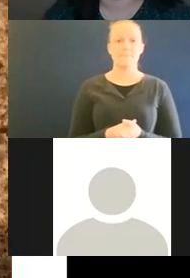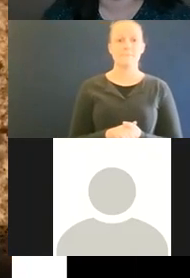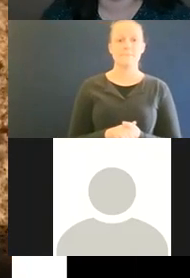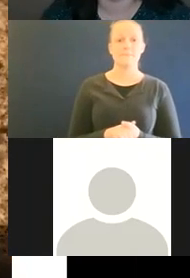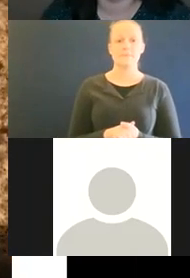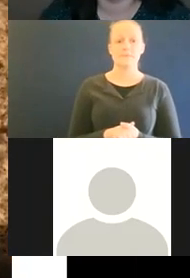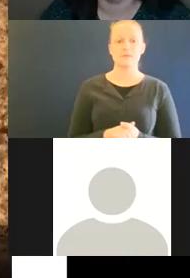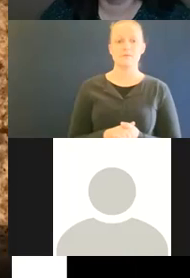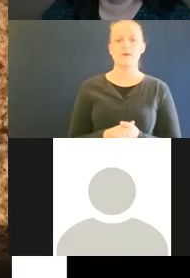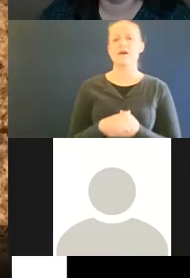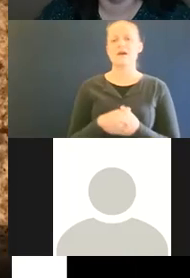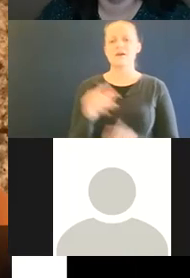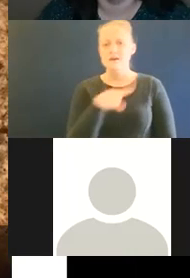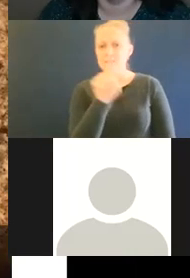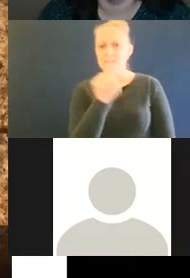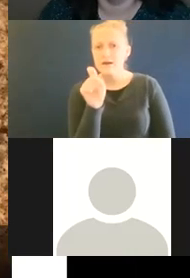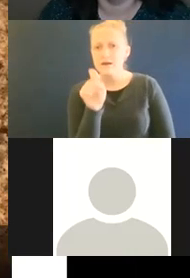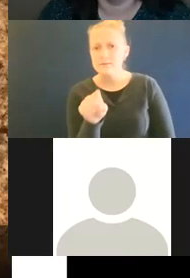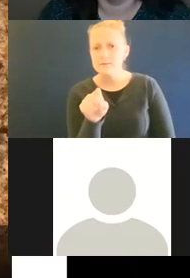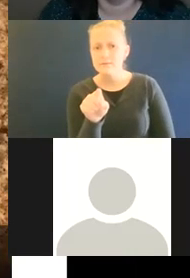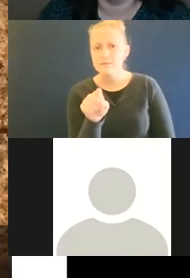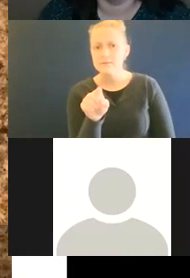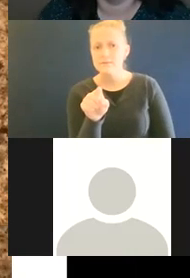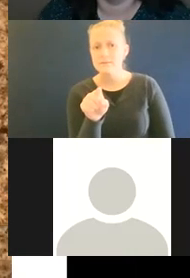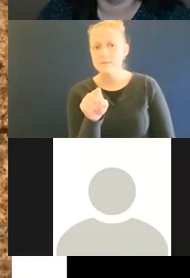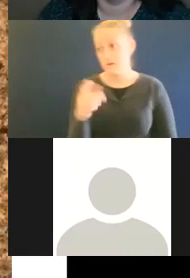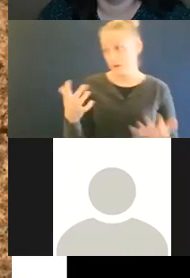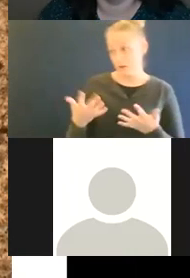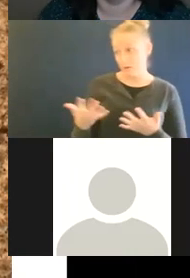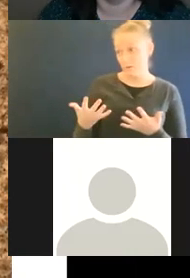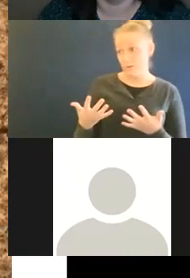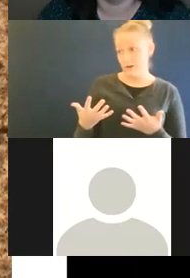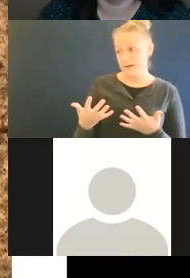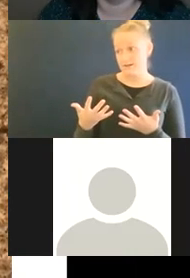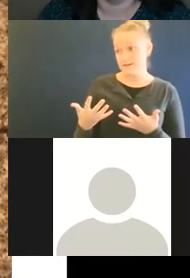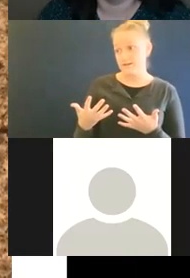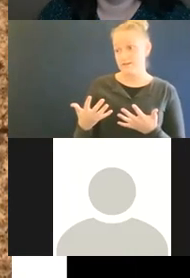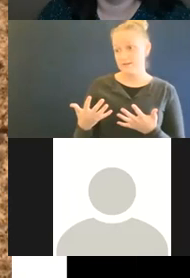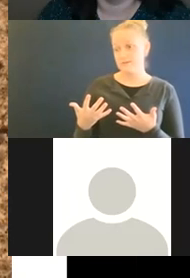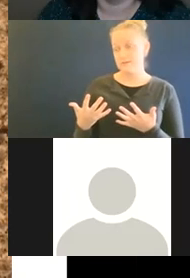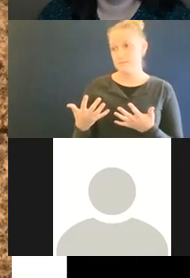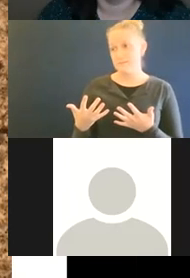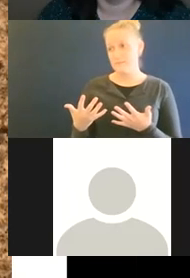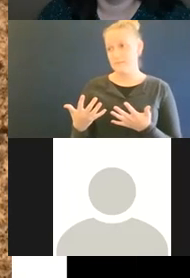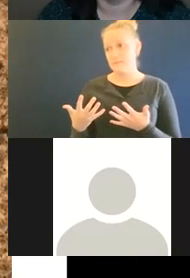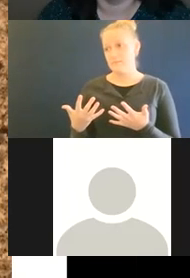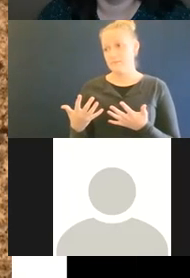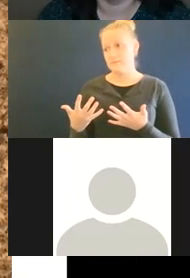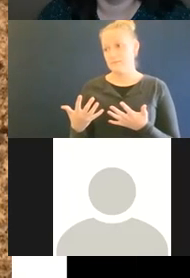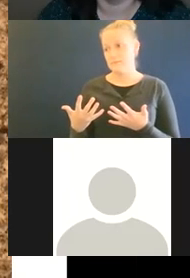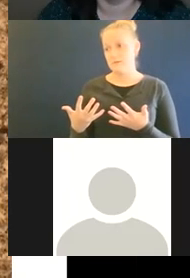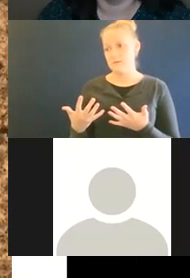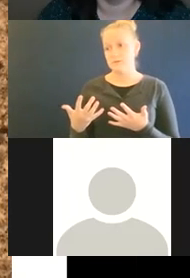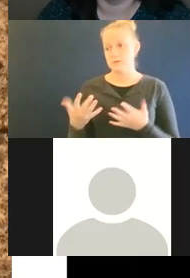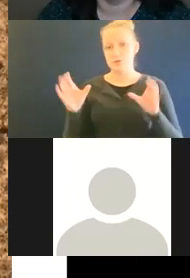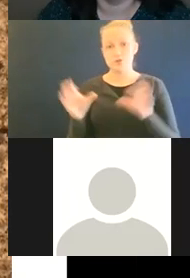I have something to ask you. What? What You want? do